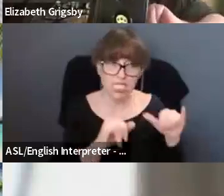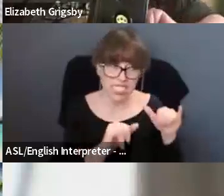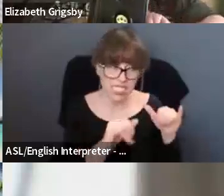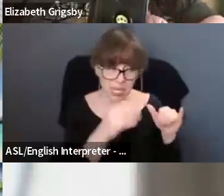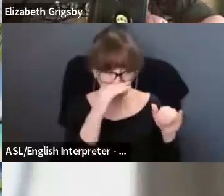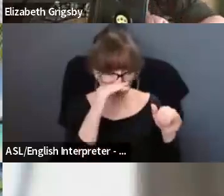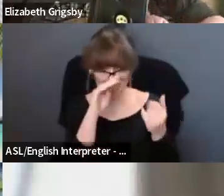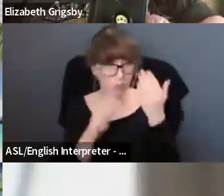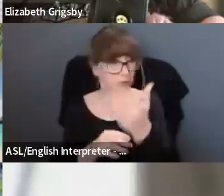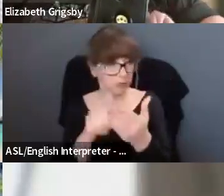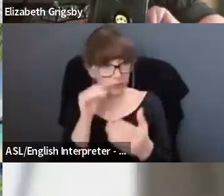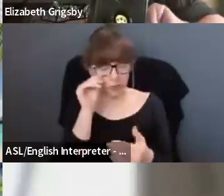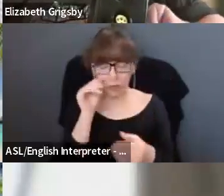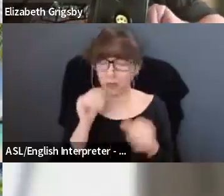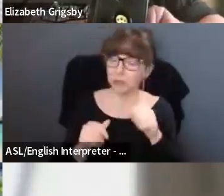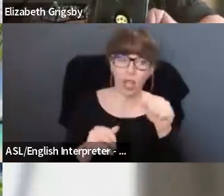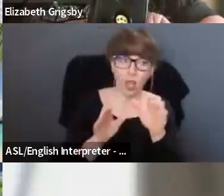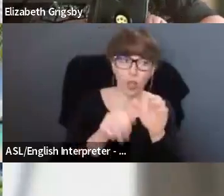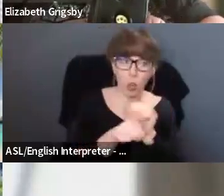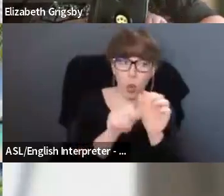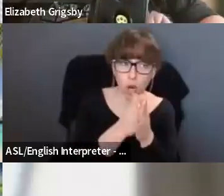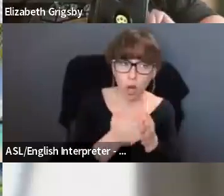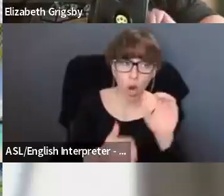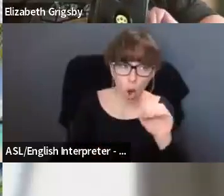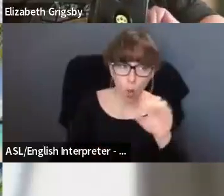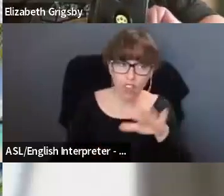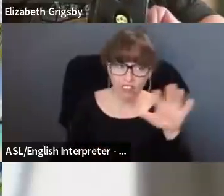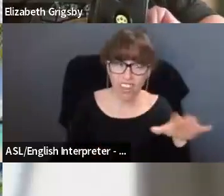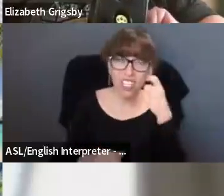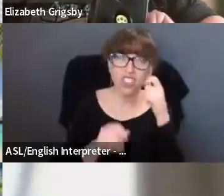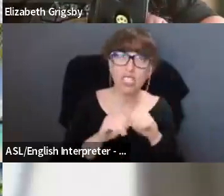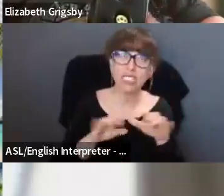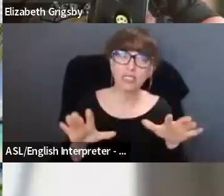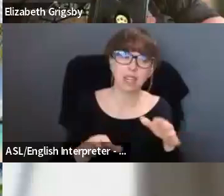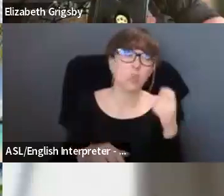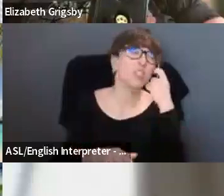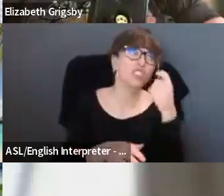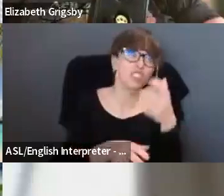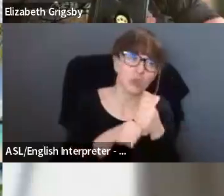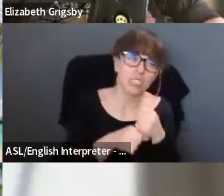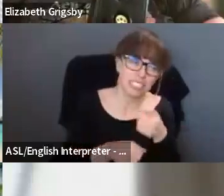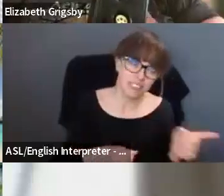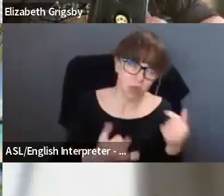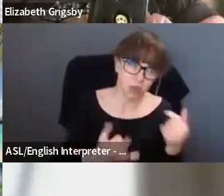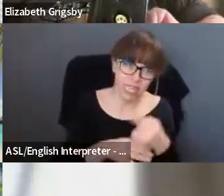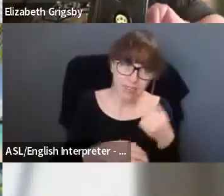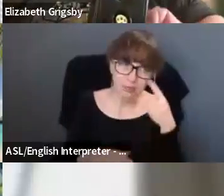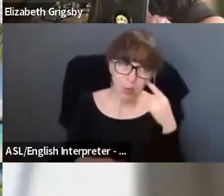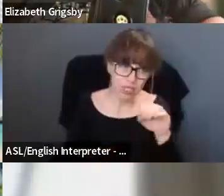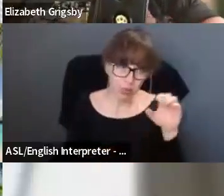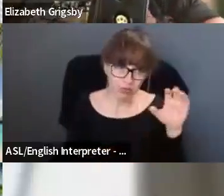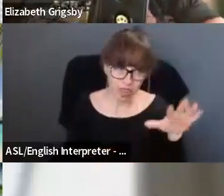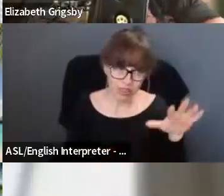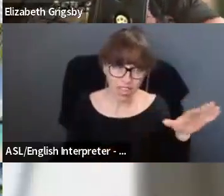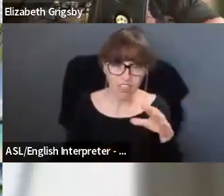well, I will just say the 055 workbooks came out today. Yeah, so we just received the rate workbooks today for 055,